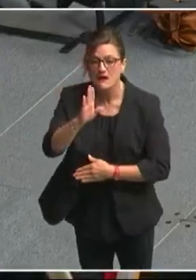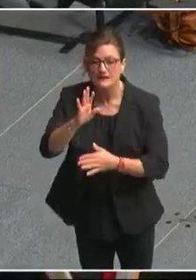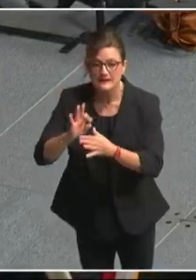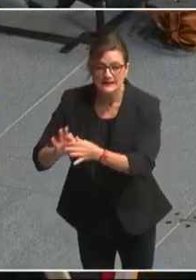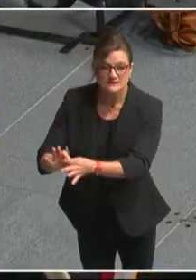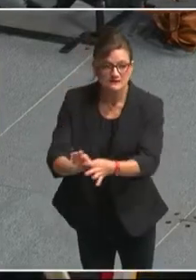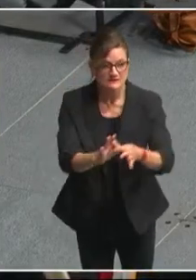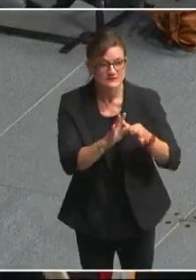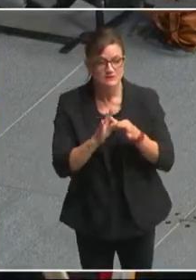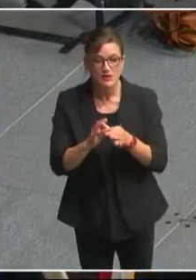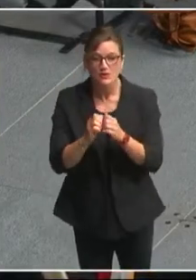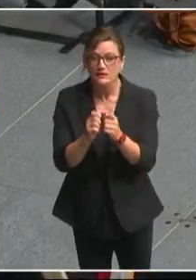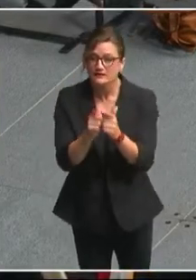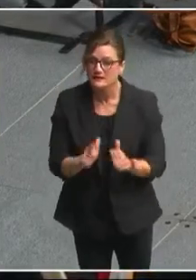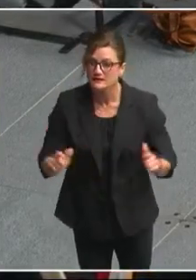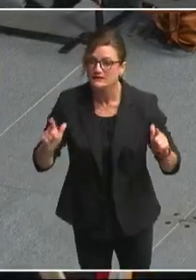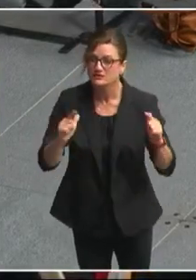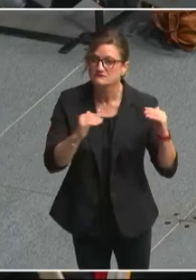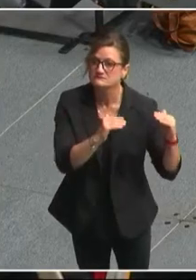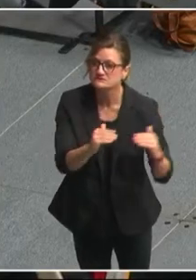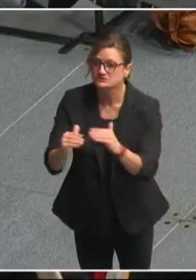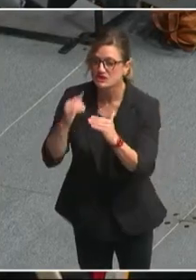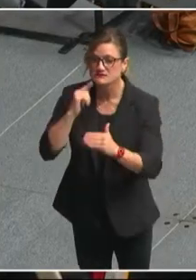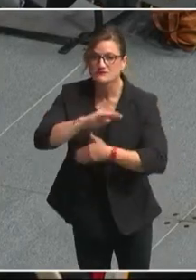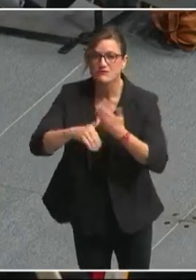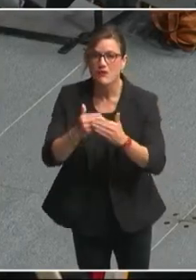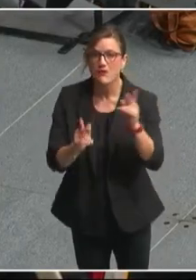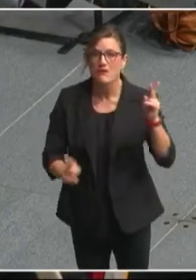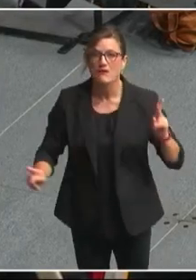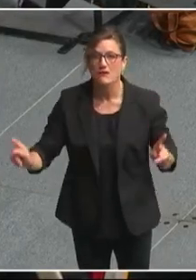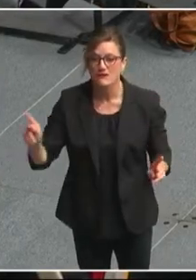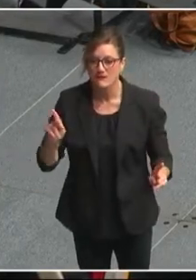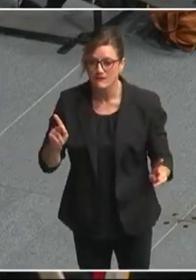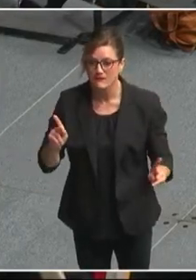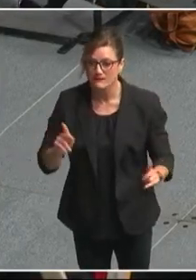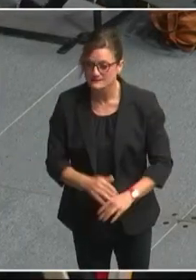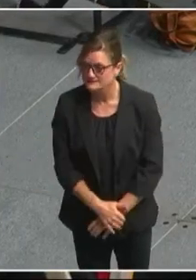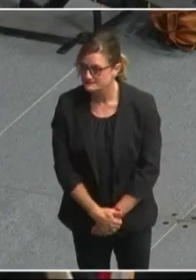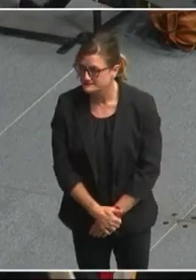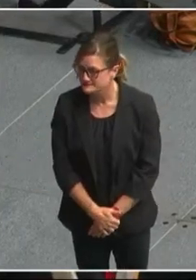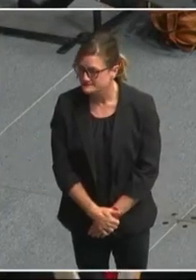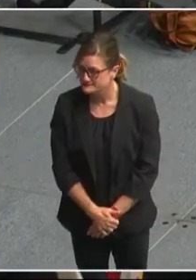God, indivisible, with liberty and justice for all.